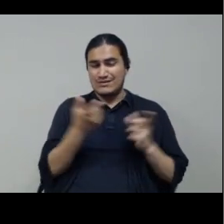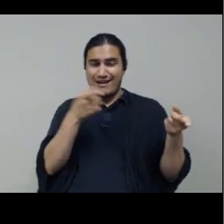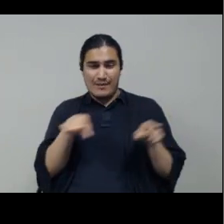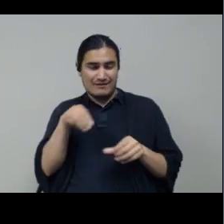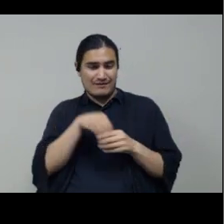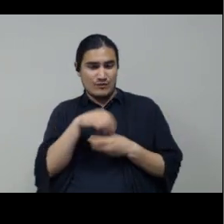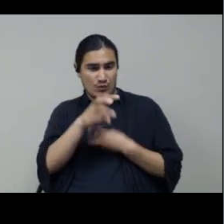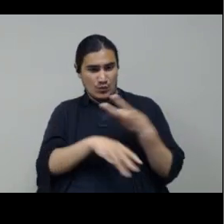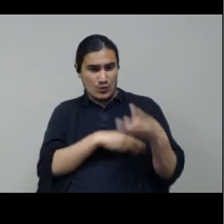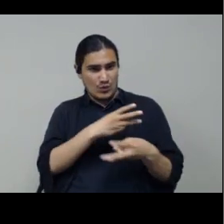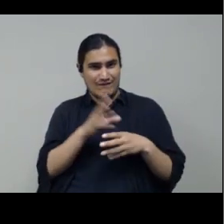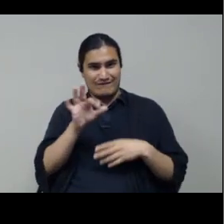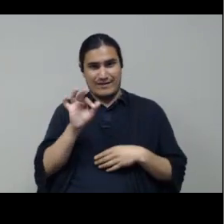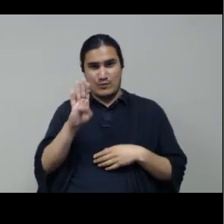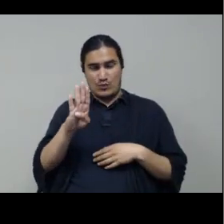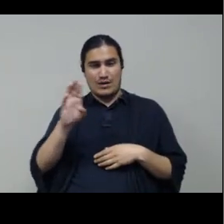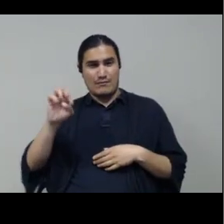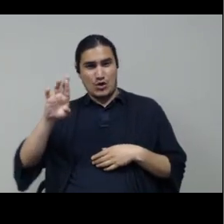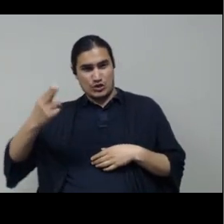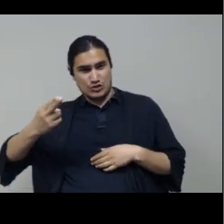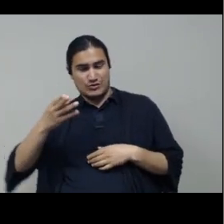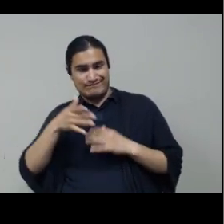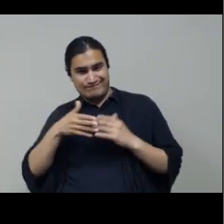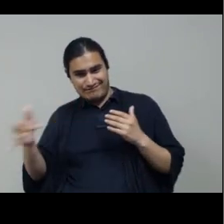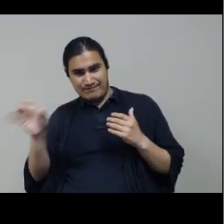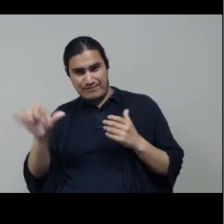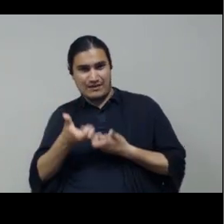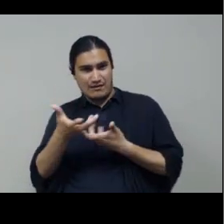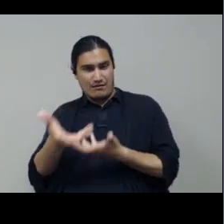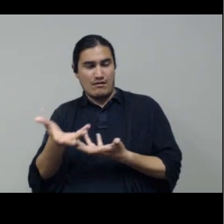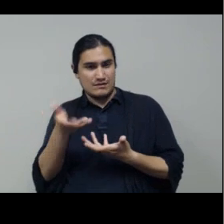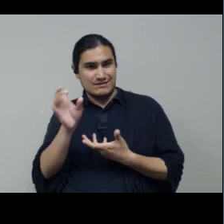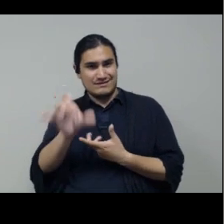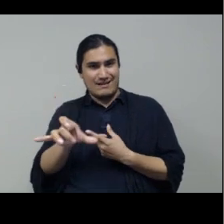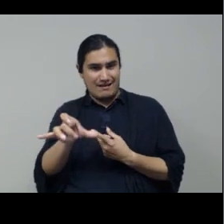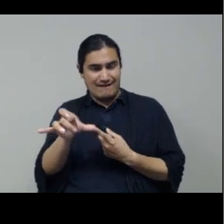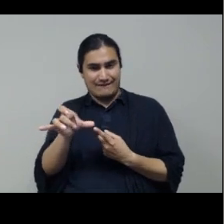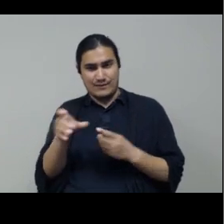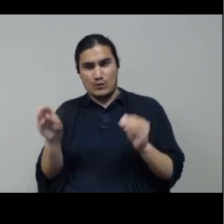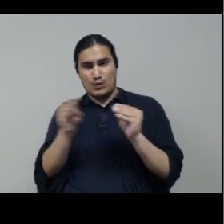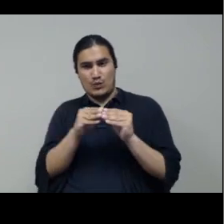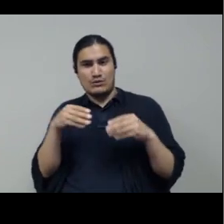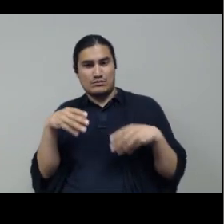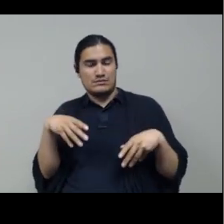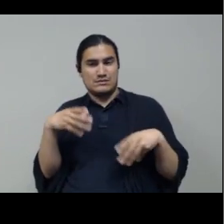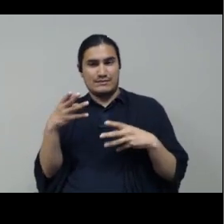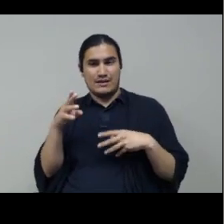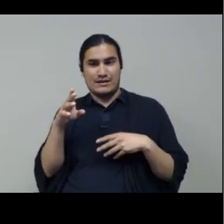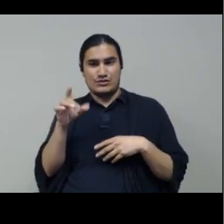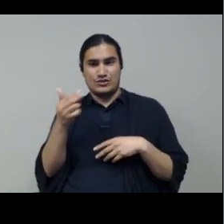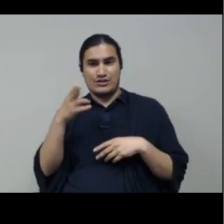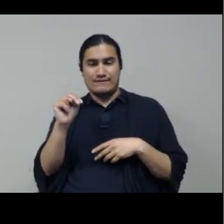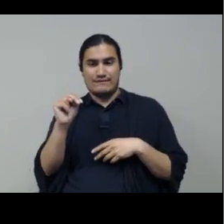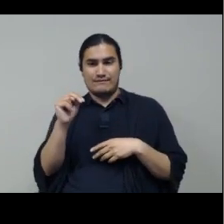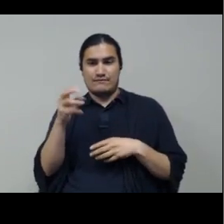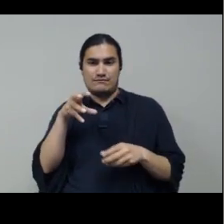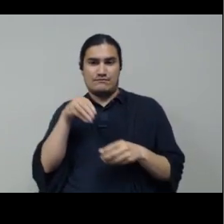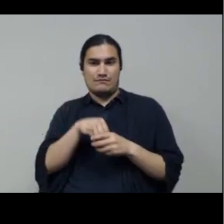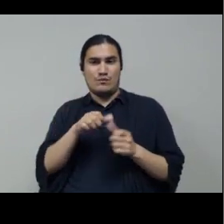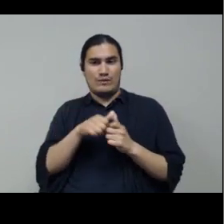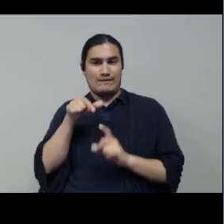world in February and March and everything else that caused some of those further supply chains has contributed a lot to this with the concrete